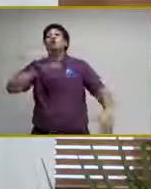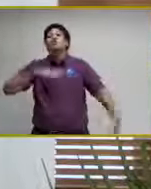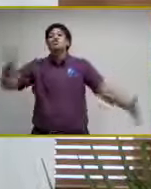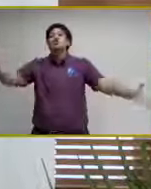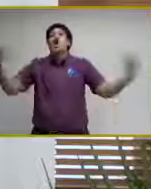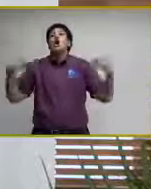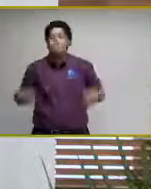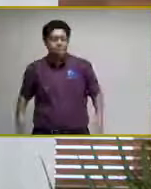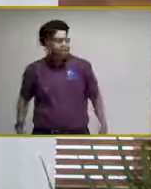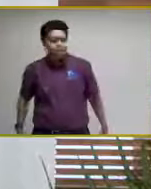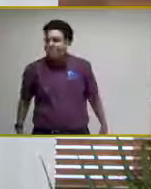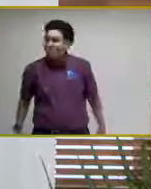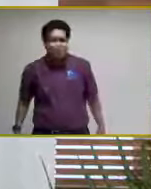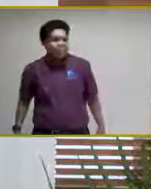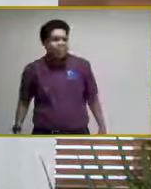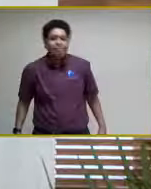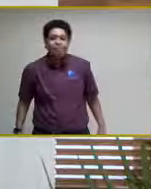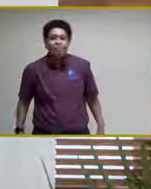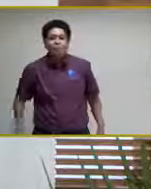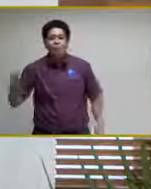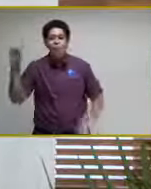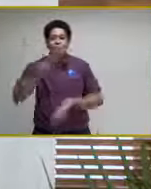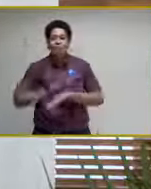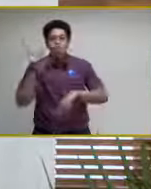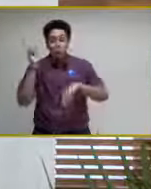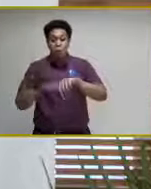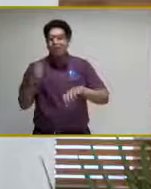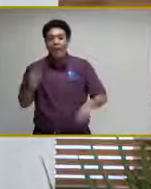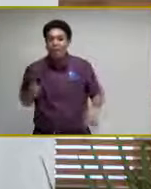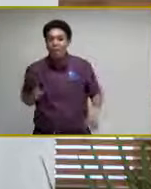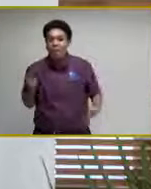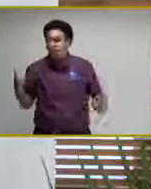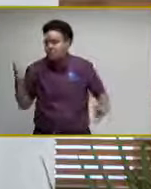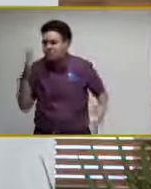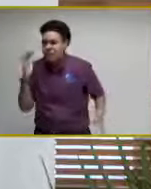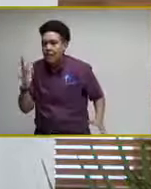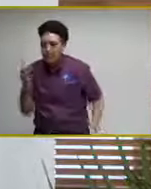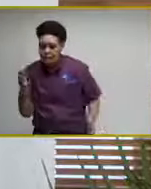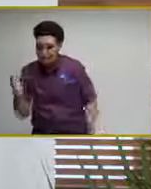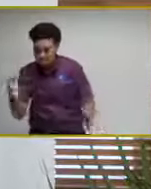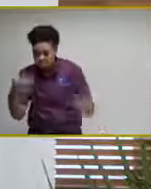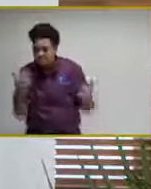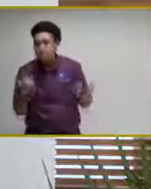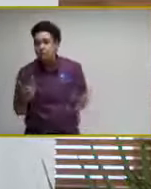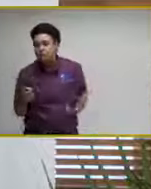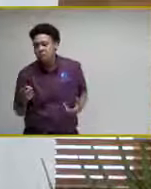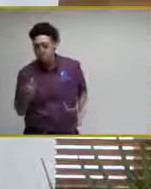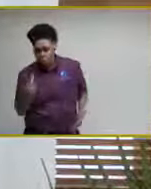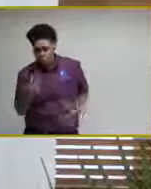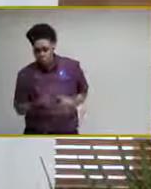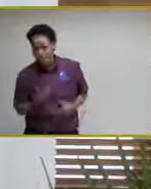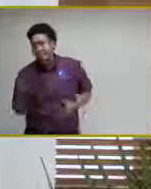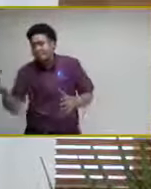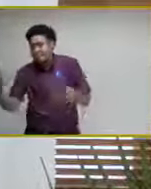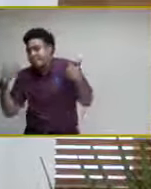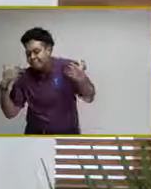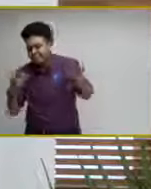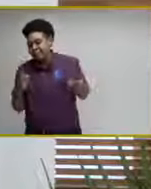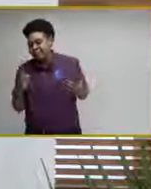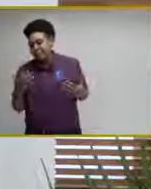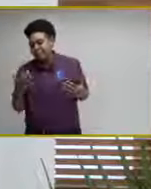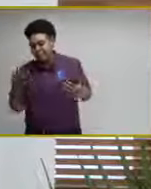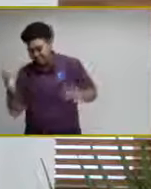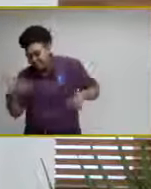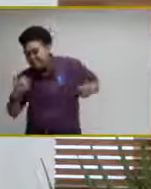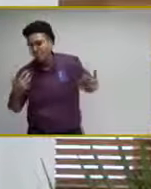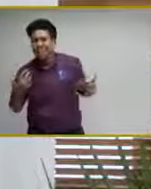station because in one go. We'd have to stagger that vaccination because persons at that